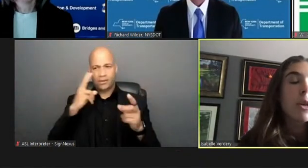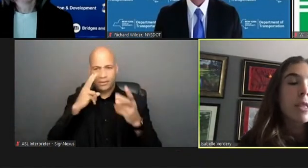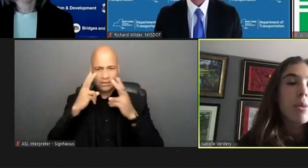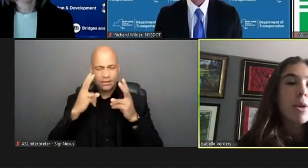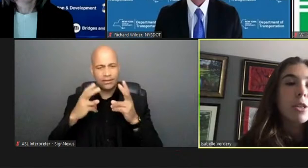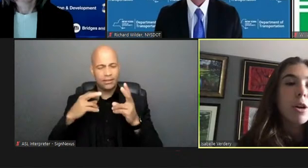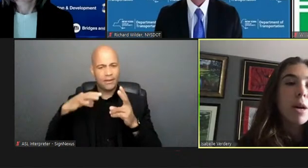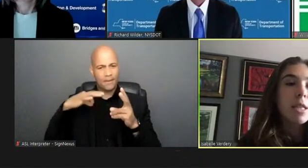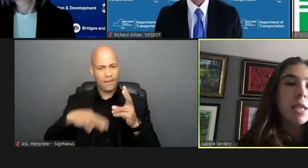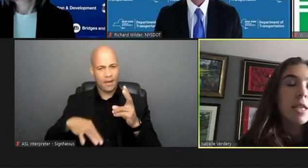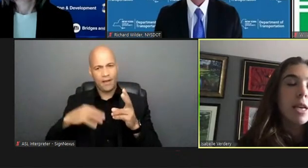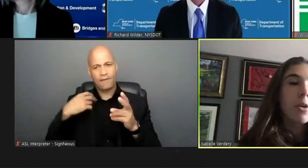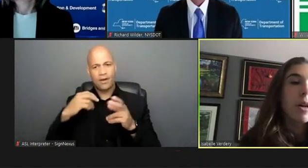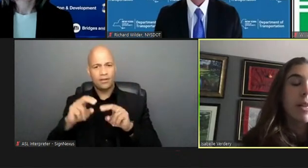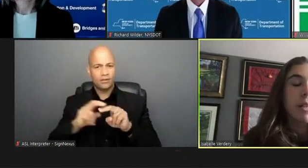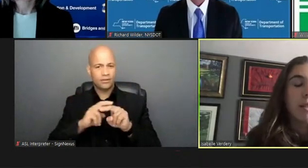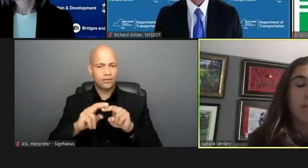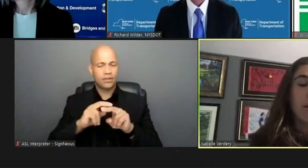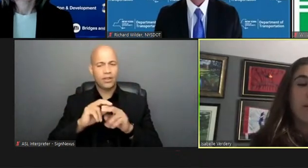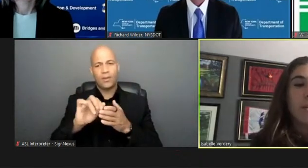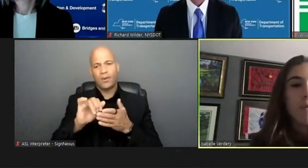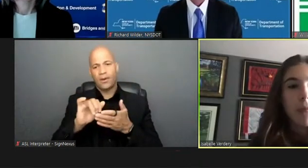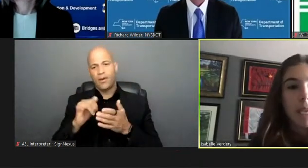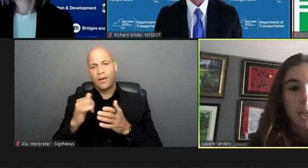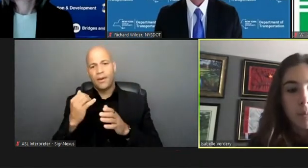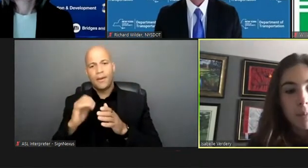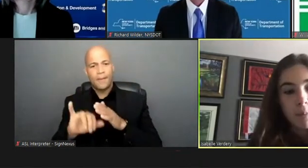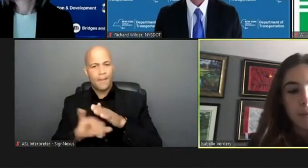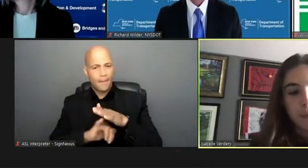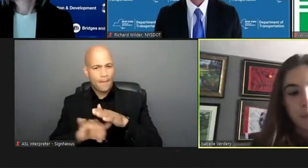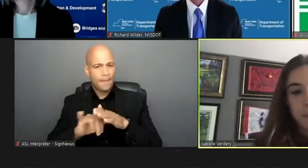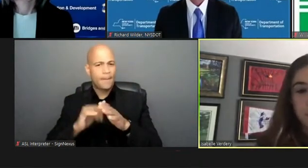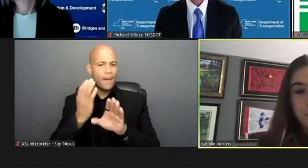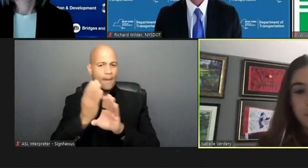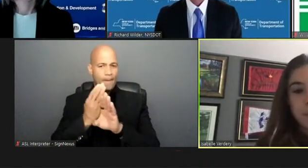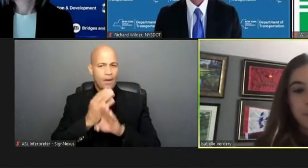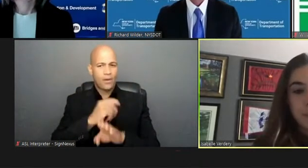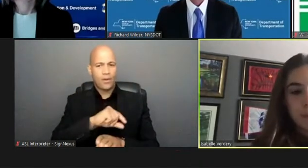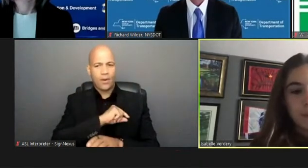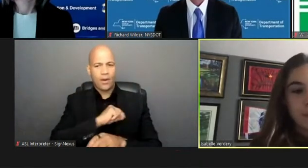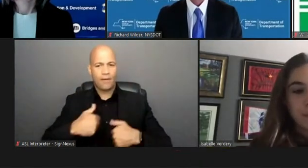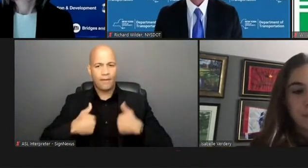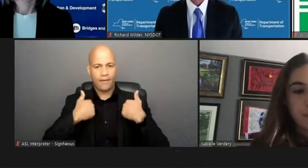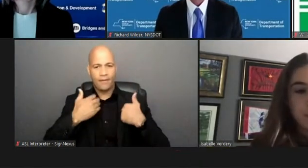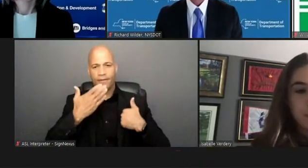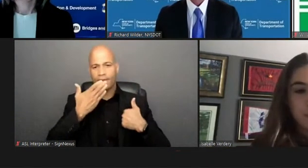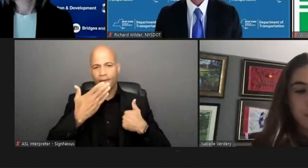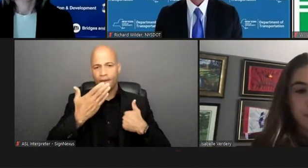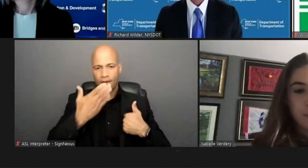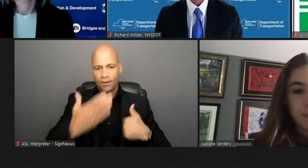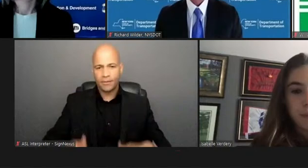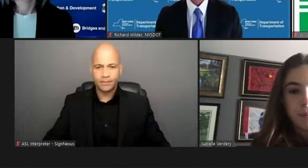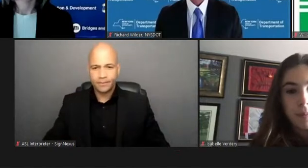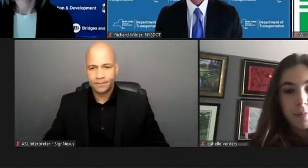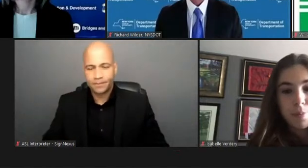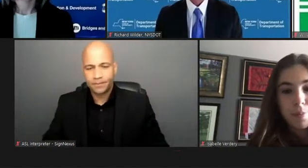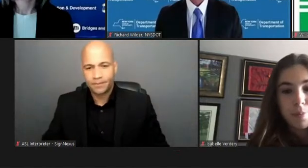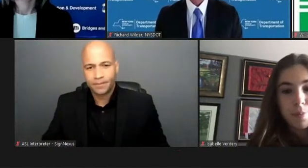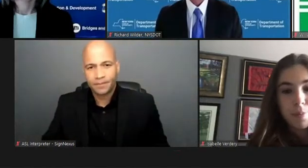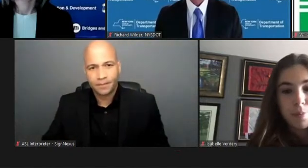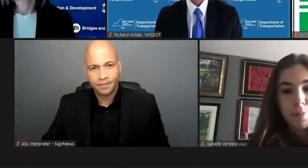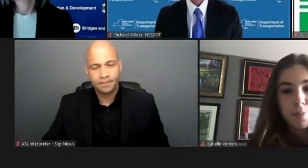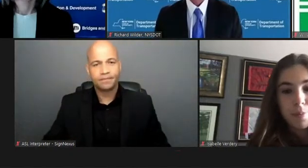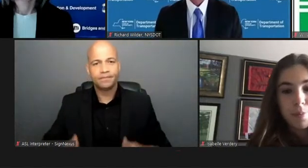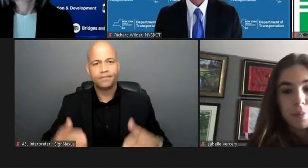bring to our Subways our buses and our qualities of life thank you thank you our next